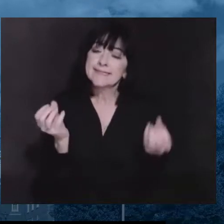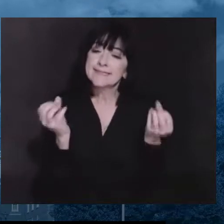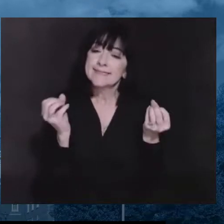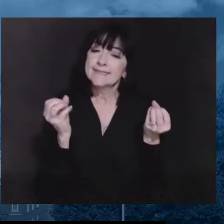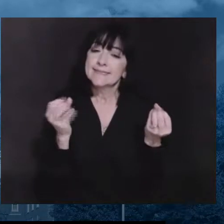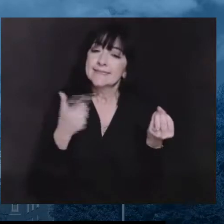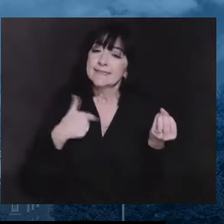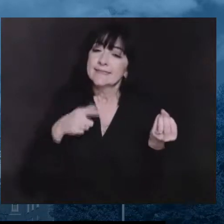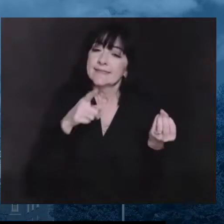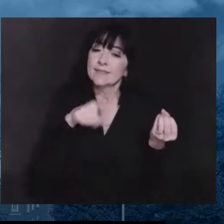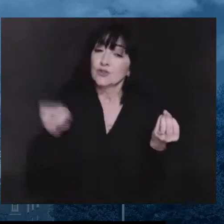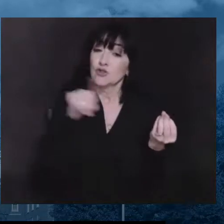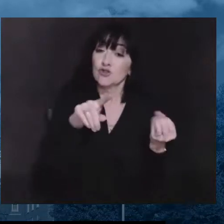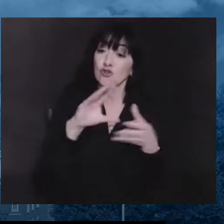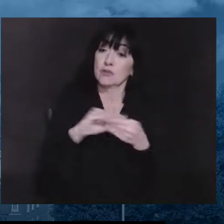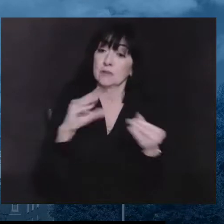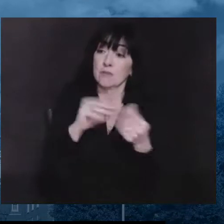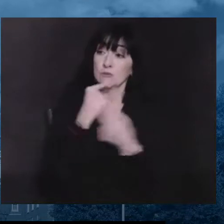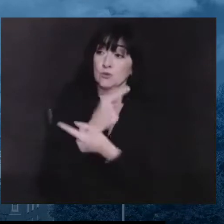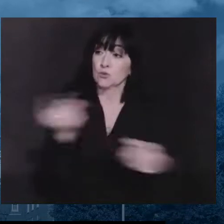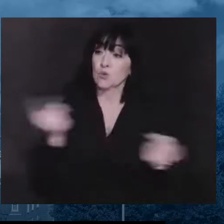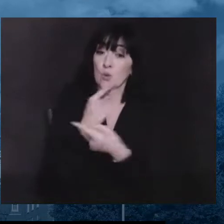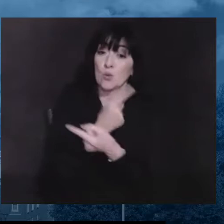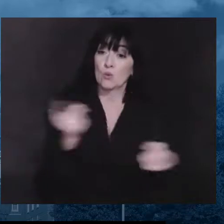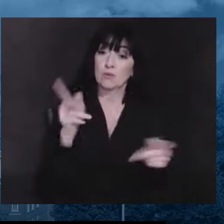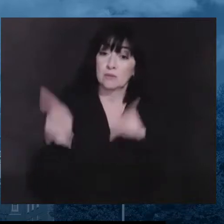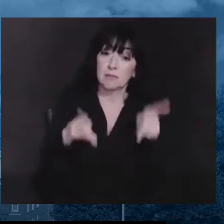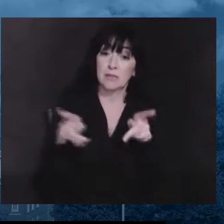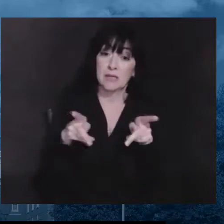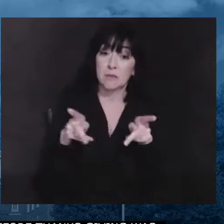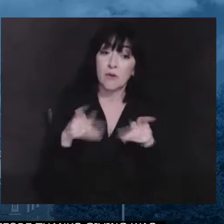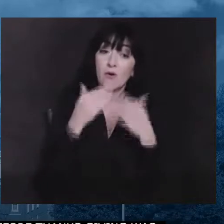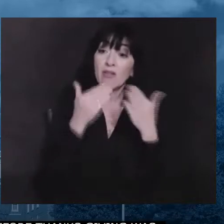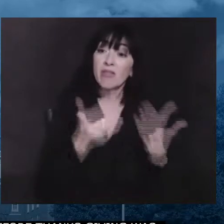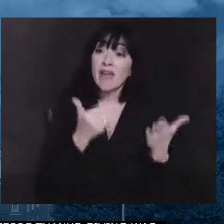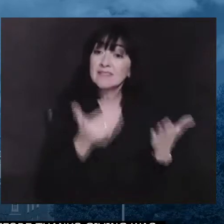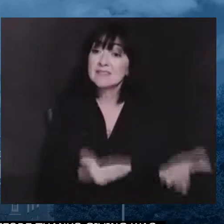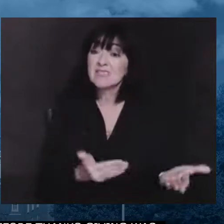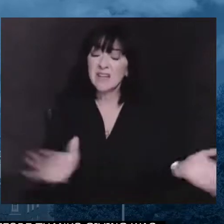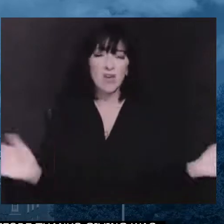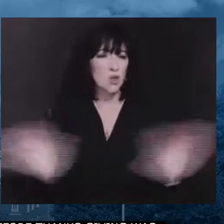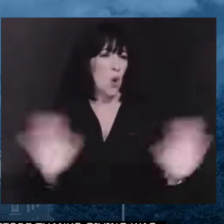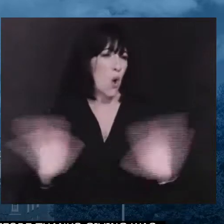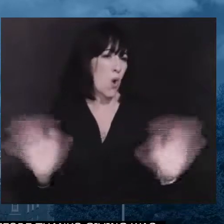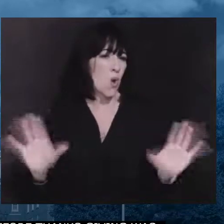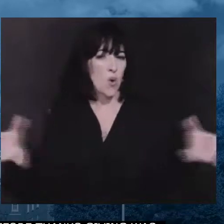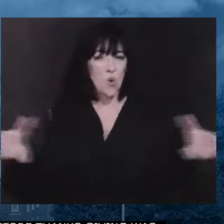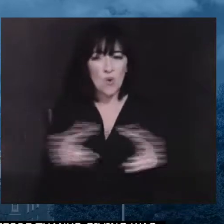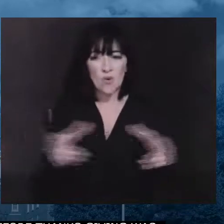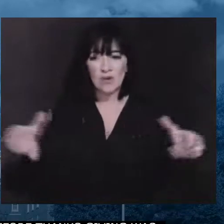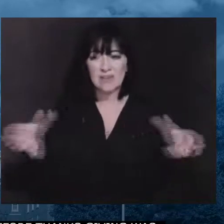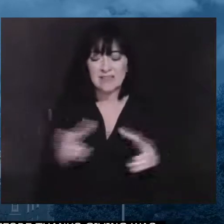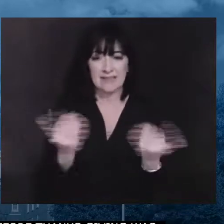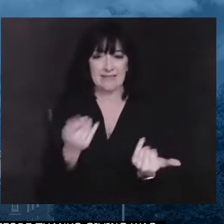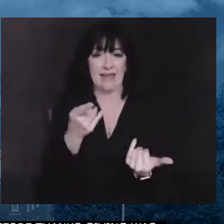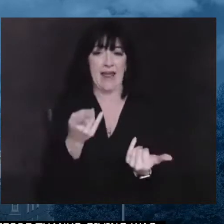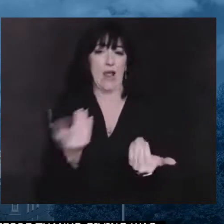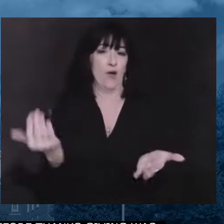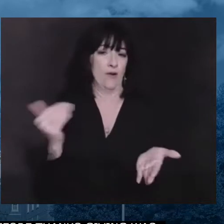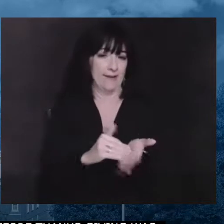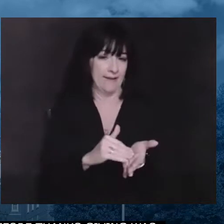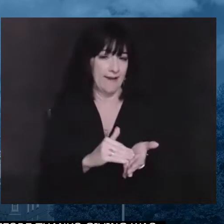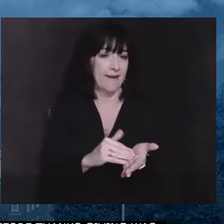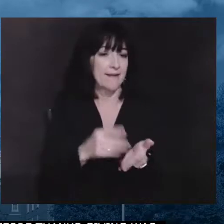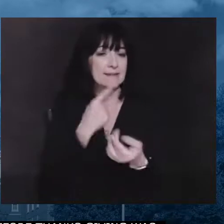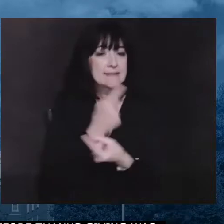or friends to avoid spreading the virus further. Now you've started to talk a little bit more about how if people are going to